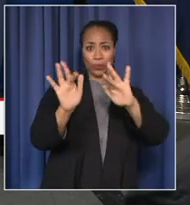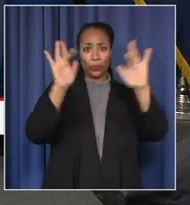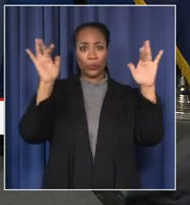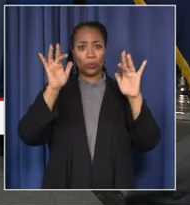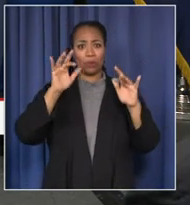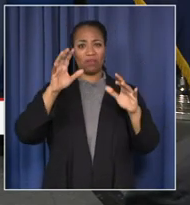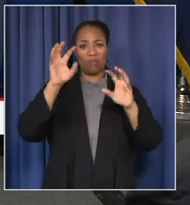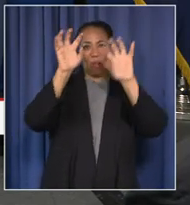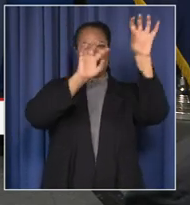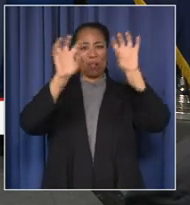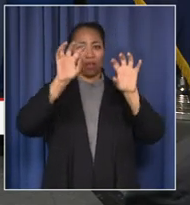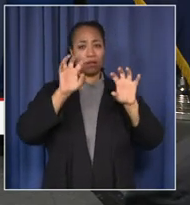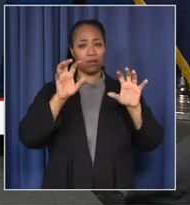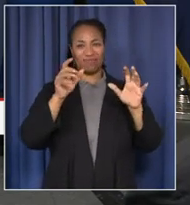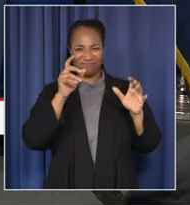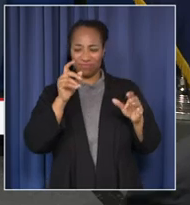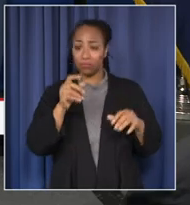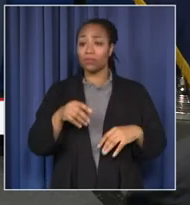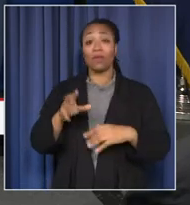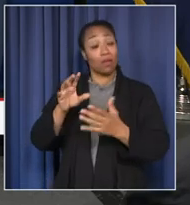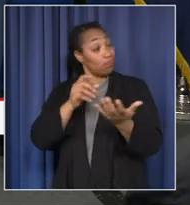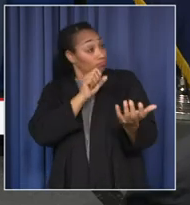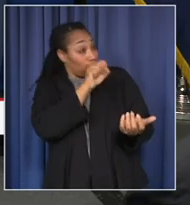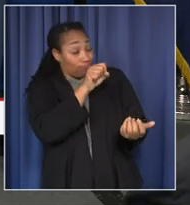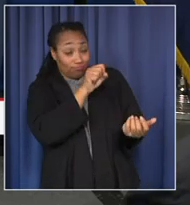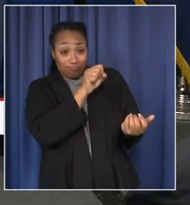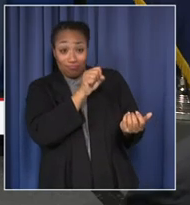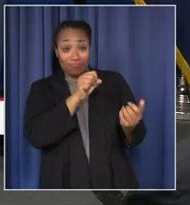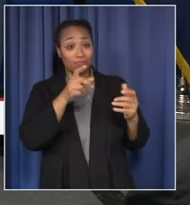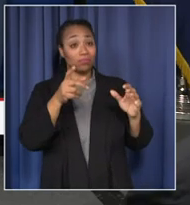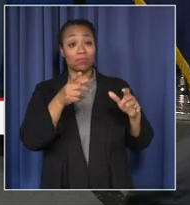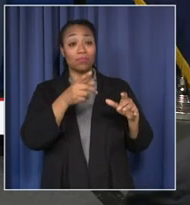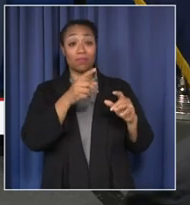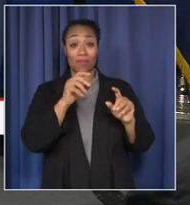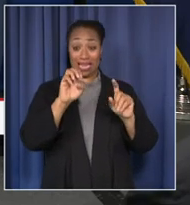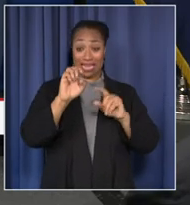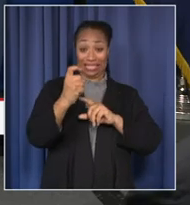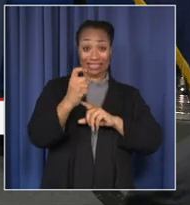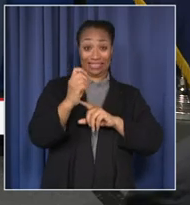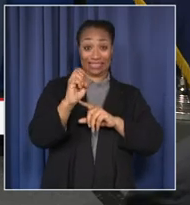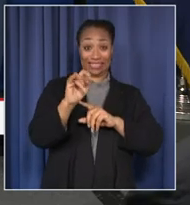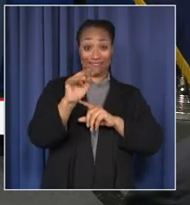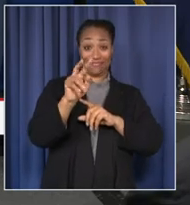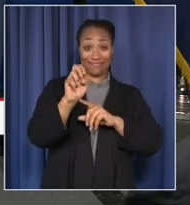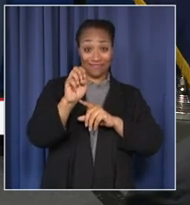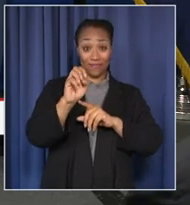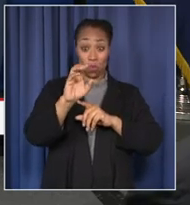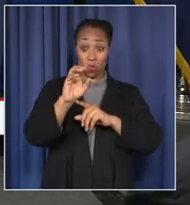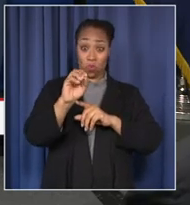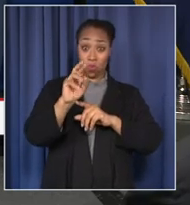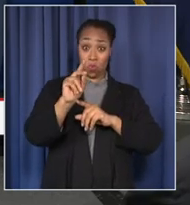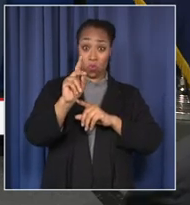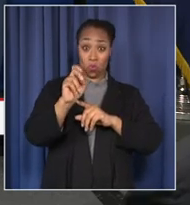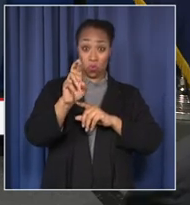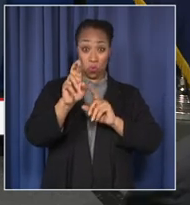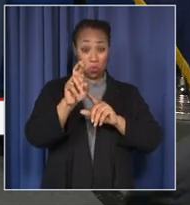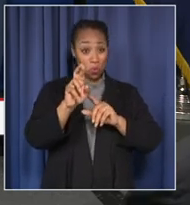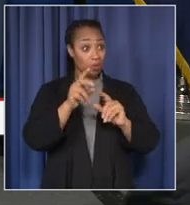I can't speak to an executive order that I'm not sure exists or will be issued, so I'll say that. But I will